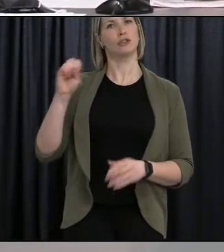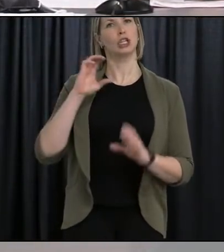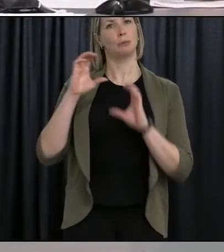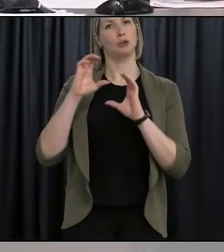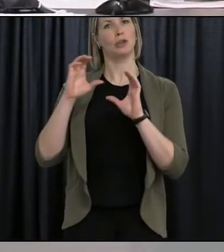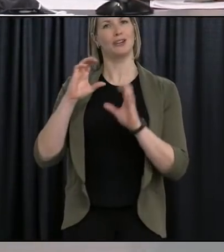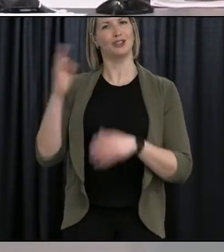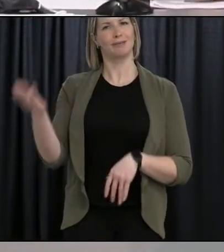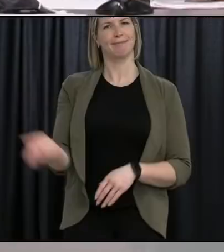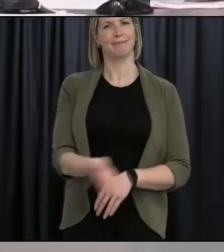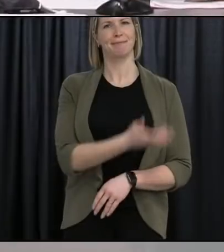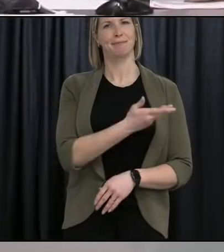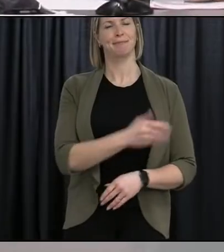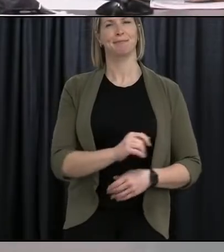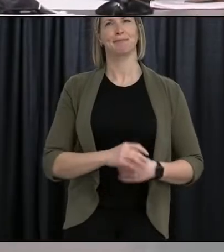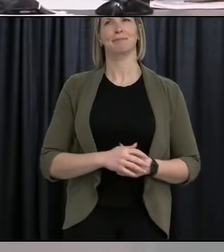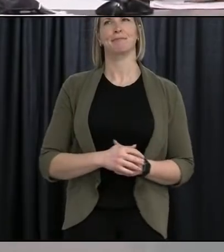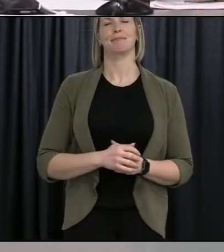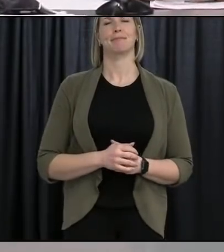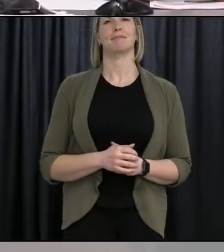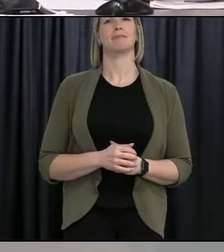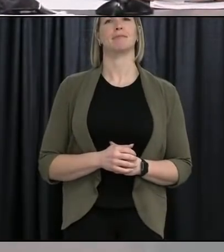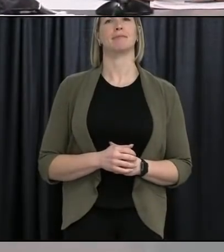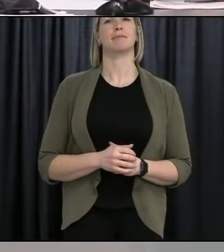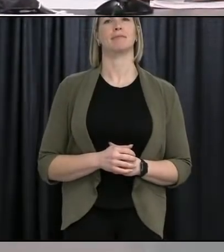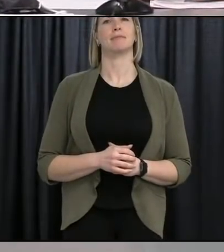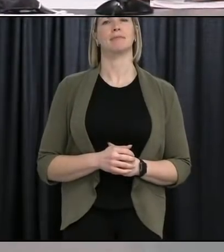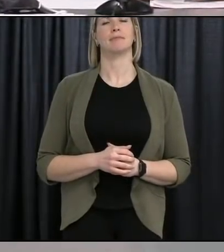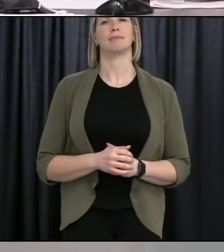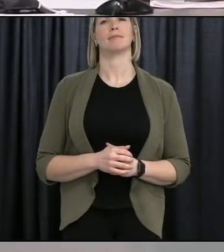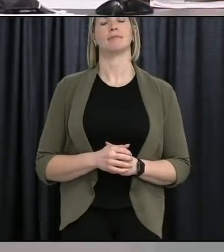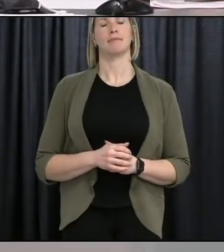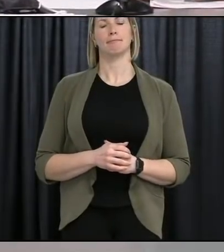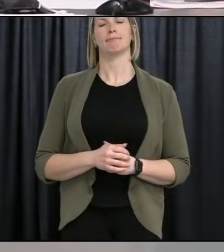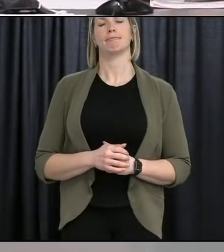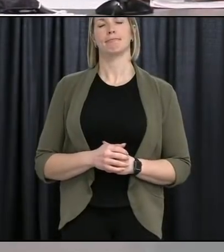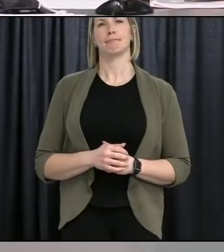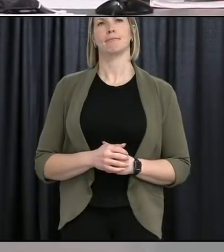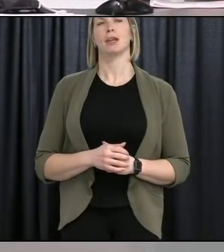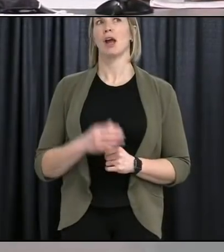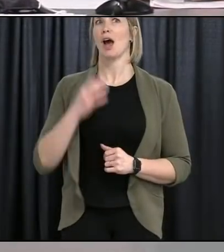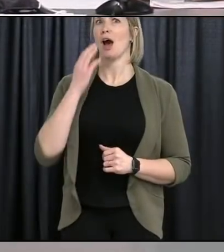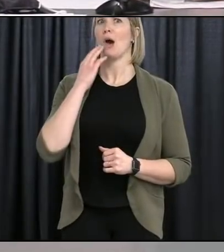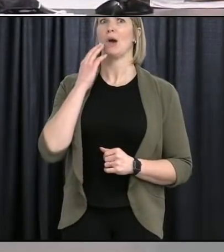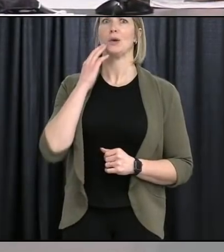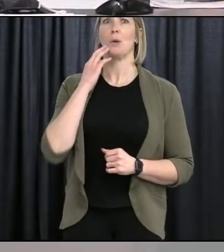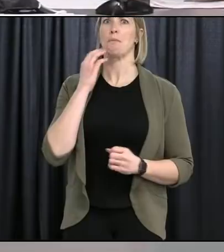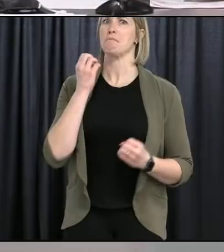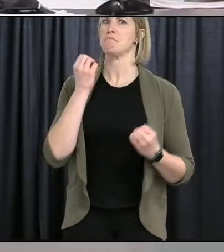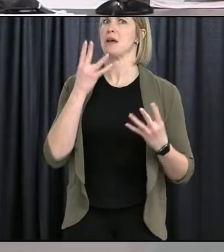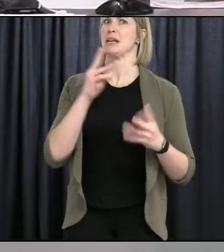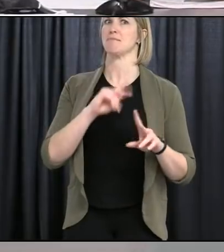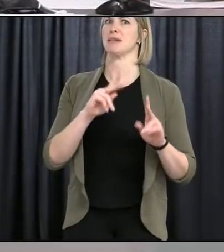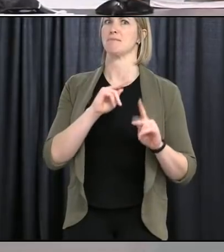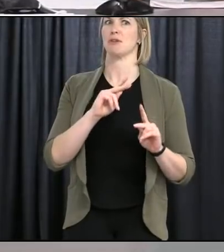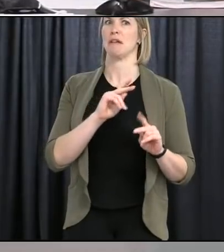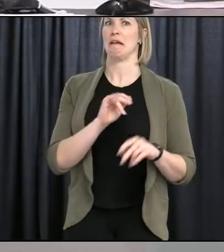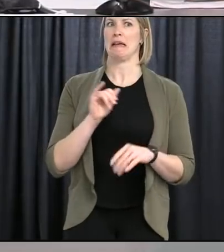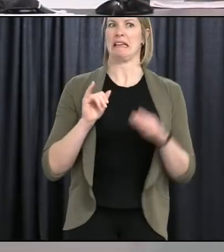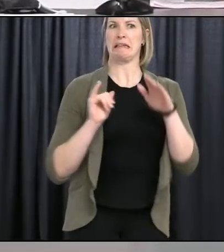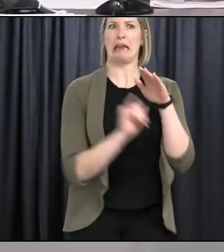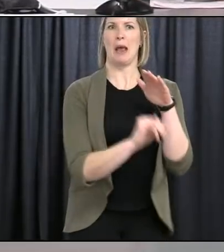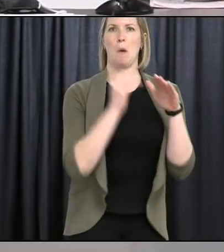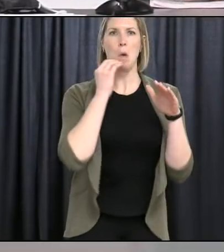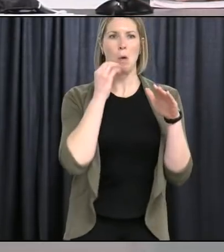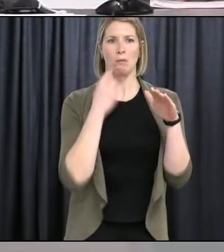Yes, thank you very much. I can imagine right now that there are a whole lot of people sitting home who are positive, who are concerned and worried